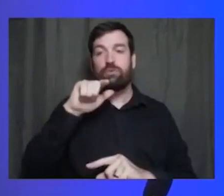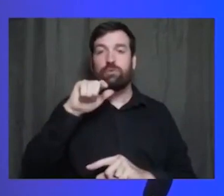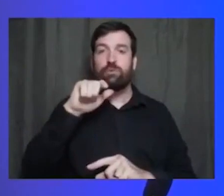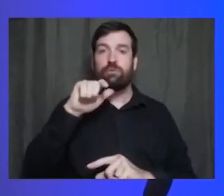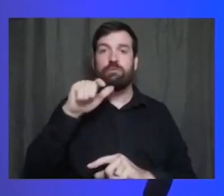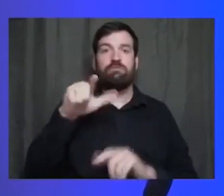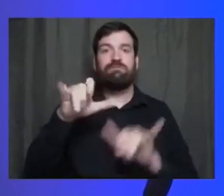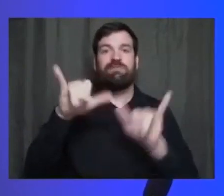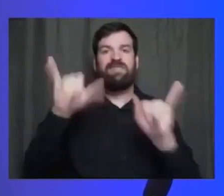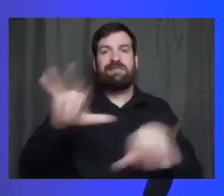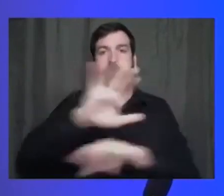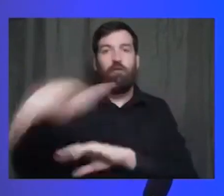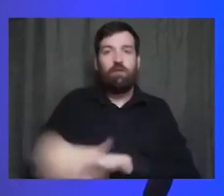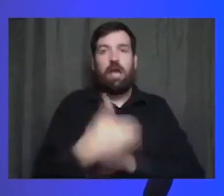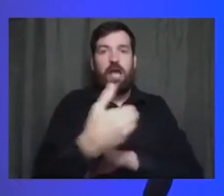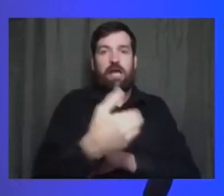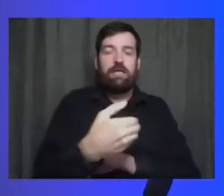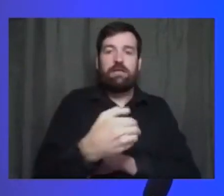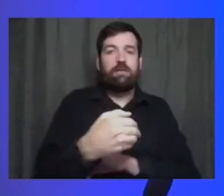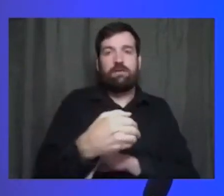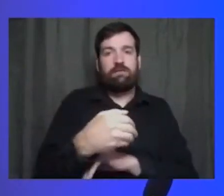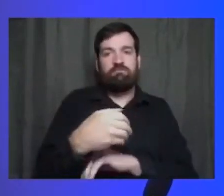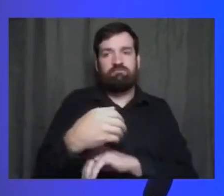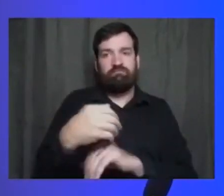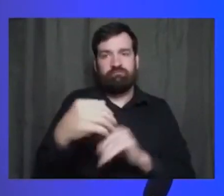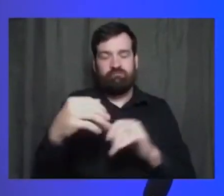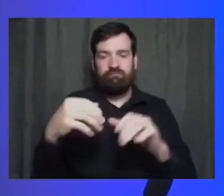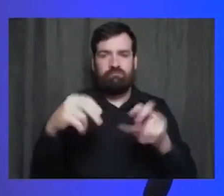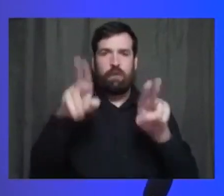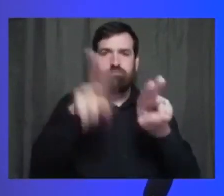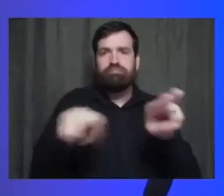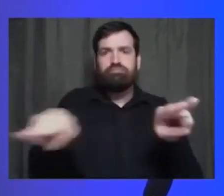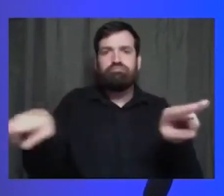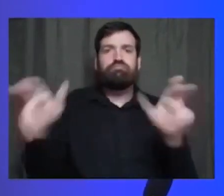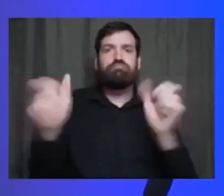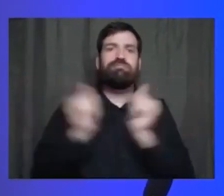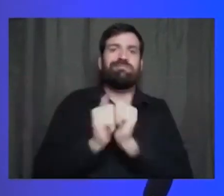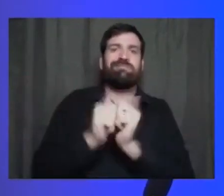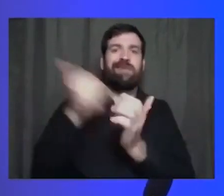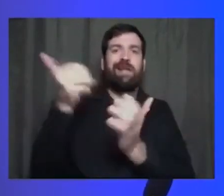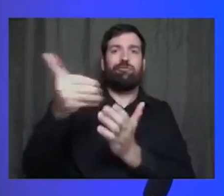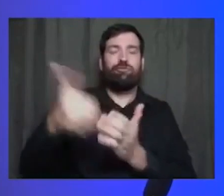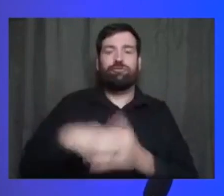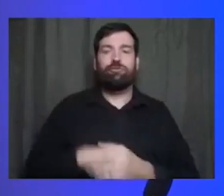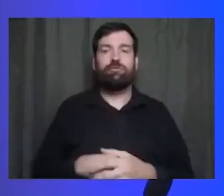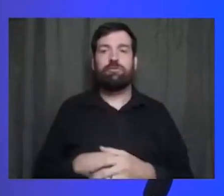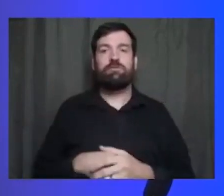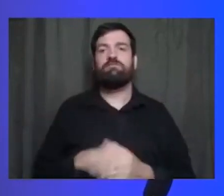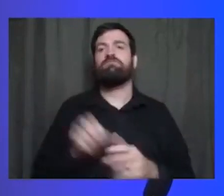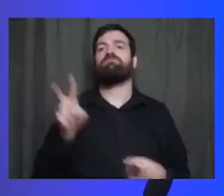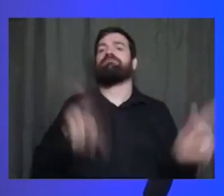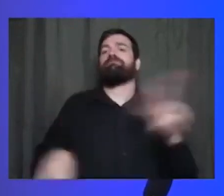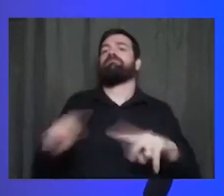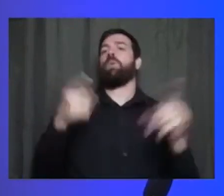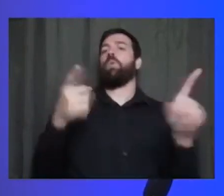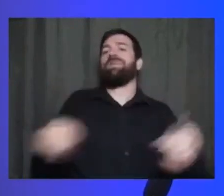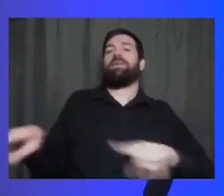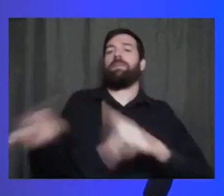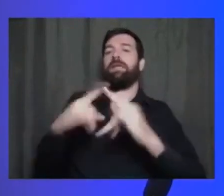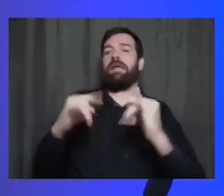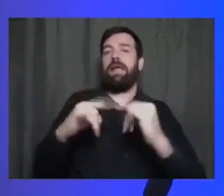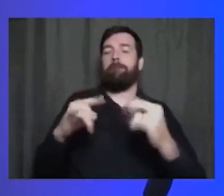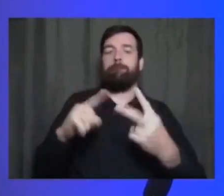and cohorting together. But again, you really have to look at what is happening at the camp, what are their infection